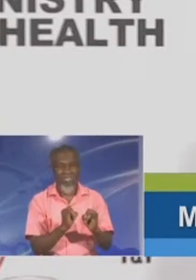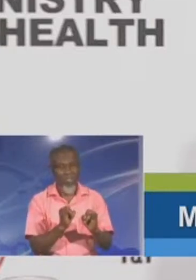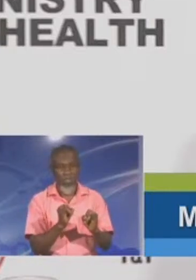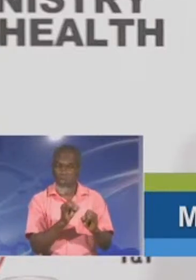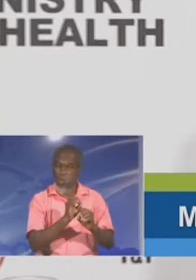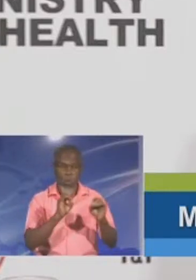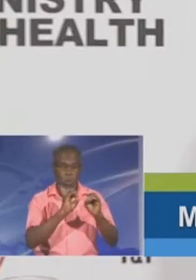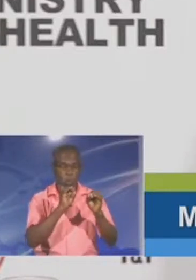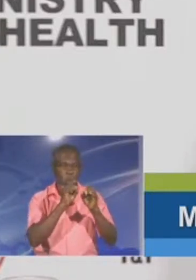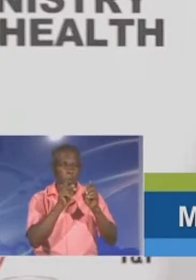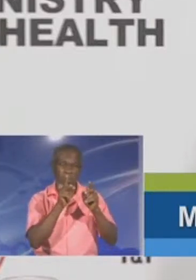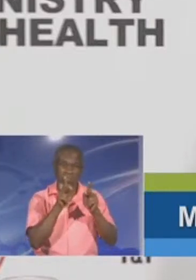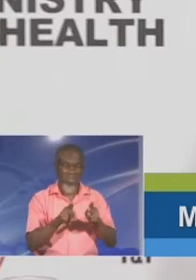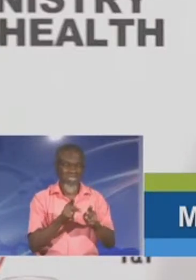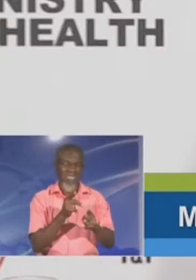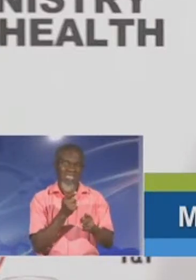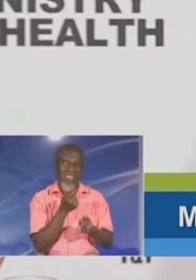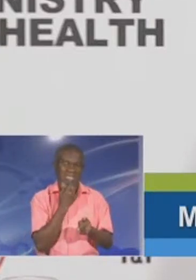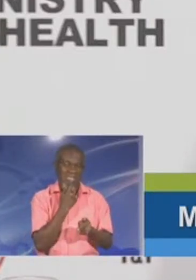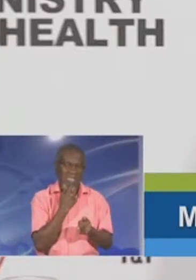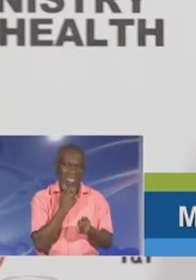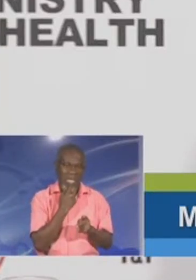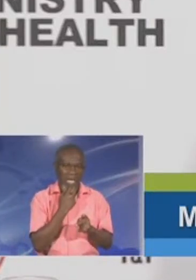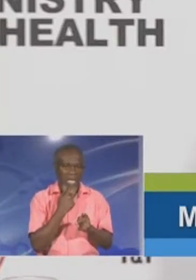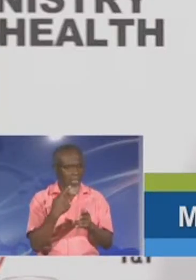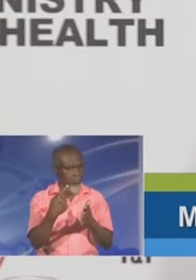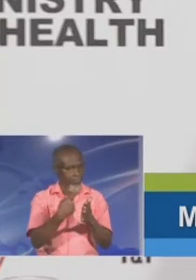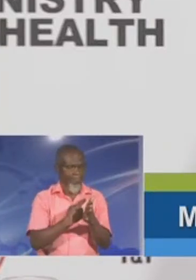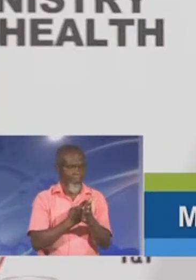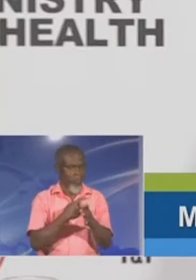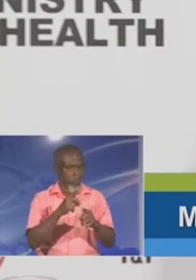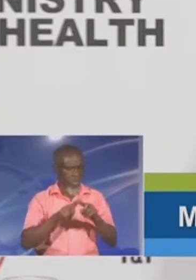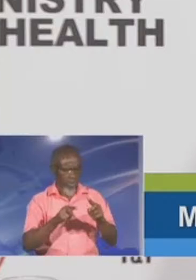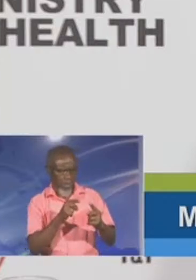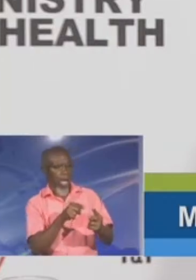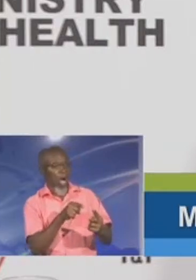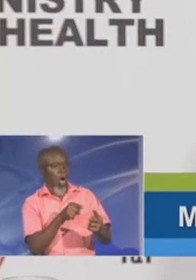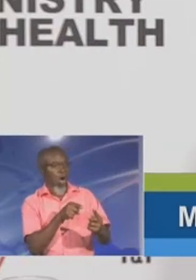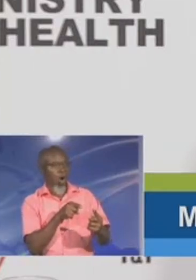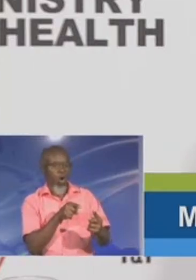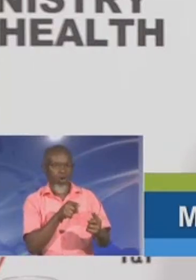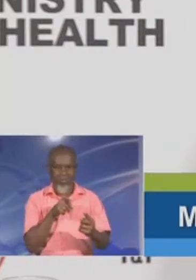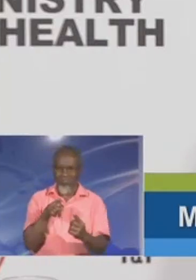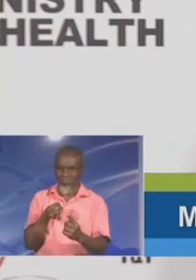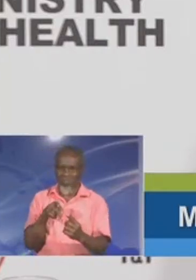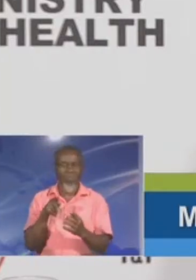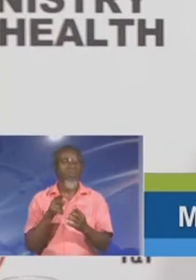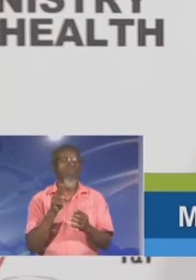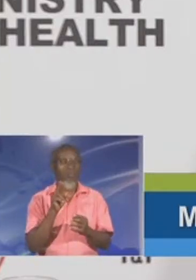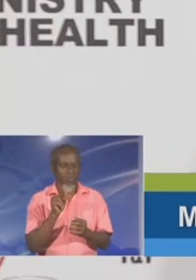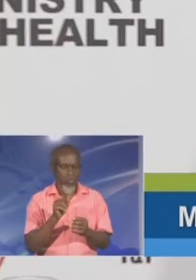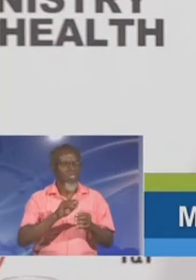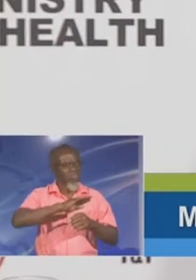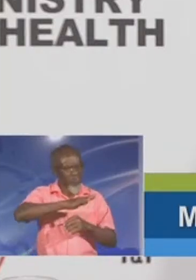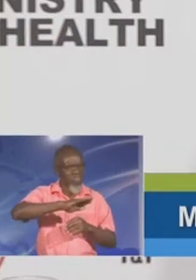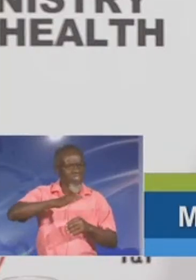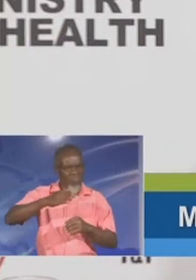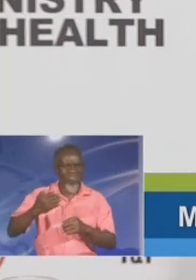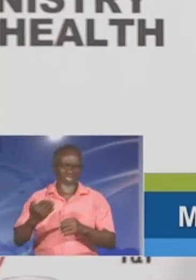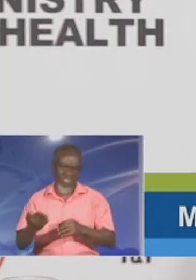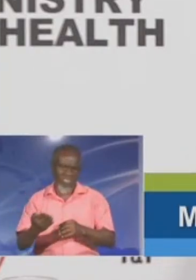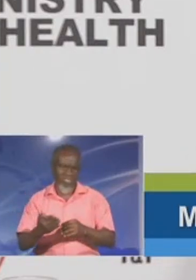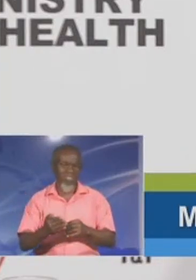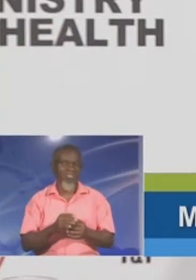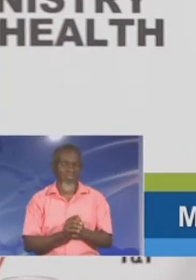by itself says that a person is suicidal. But I listed a whole range of them to make the